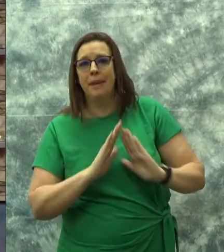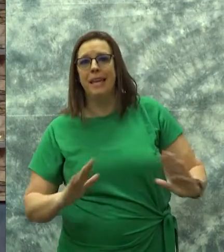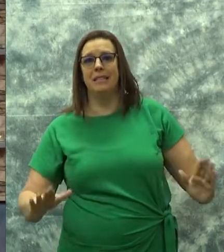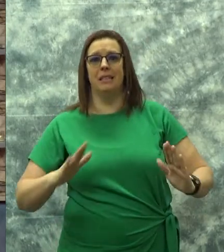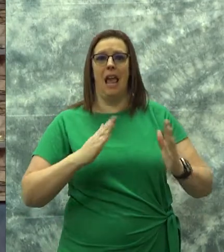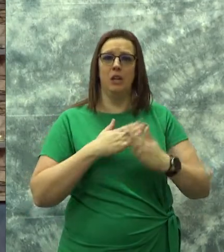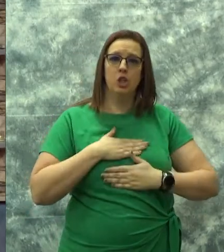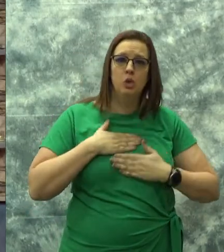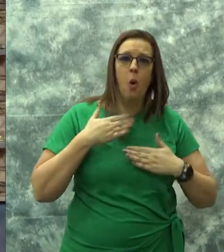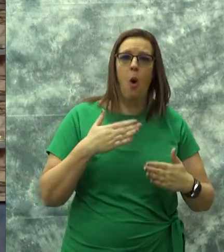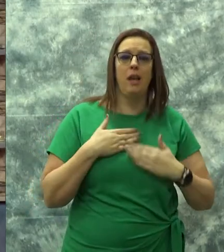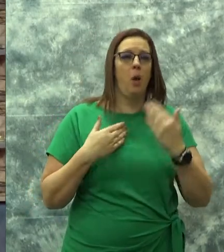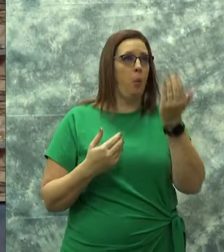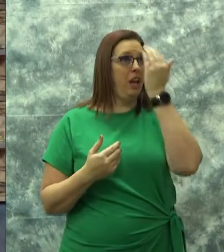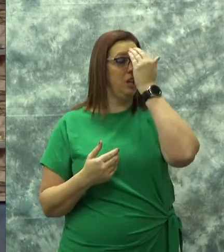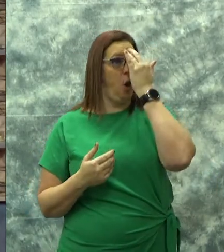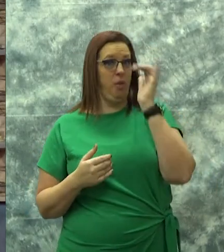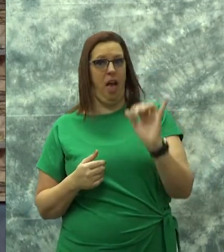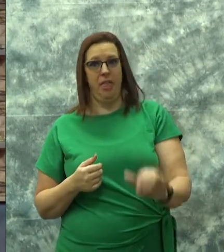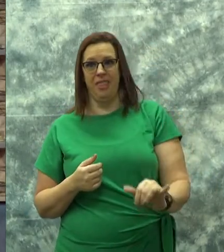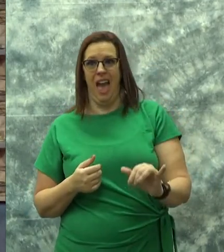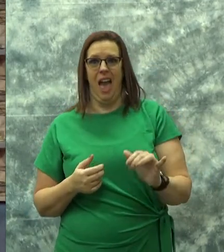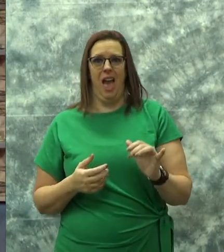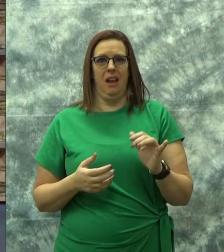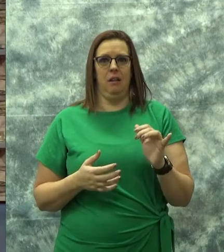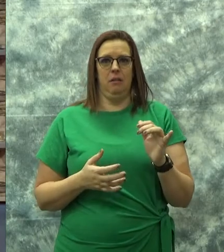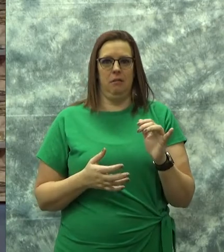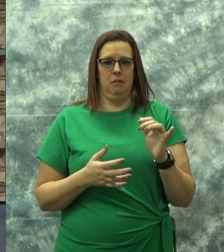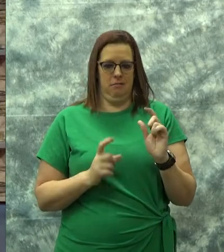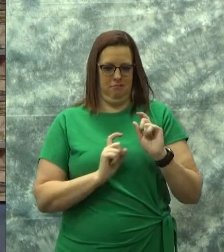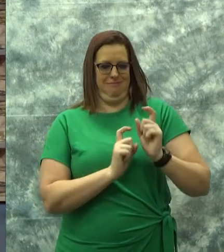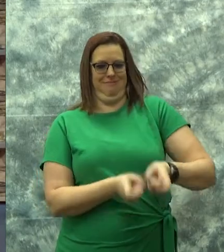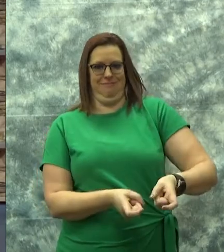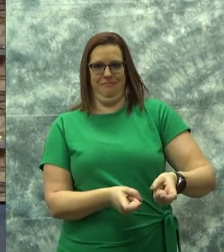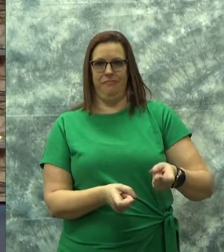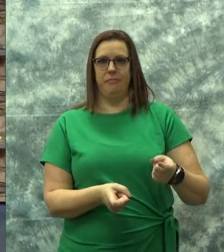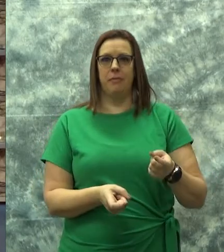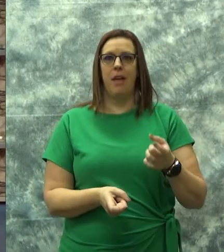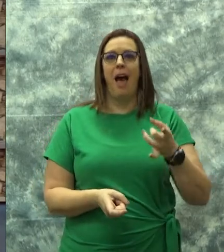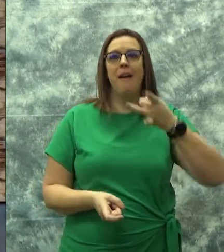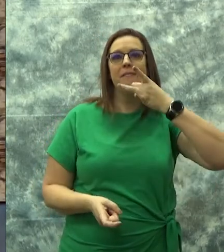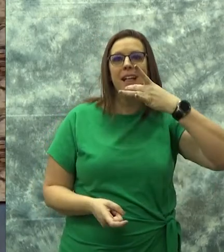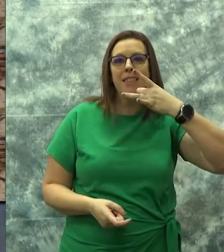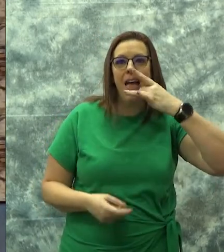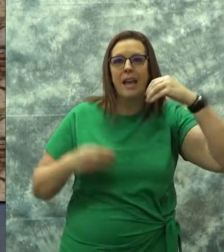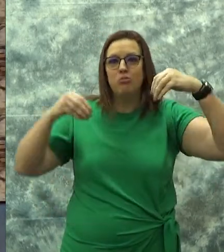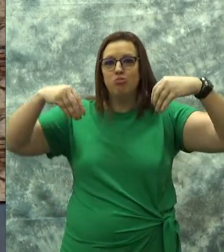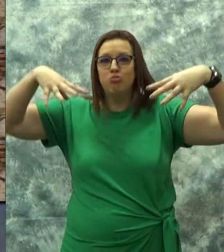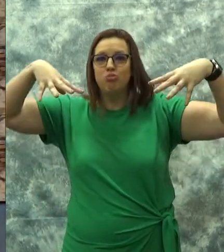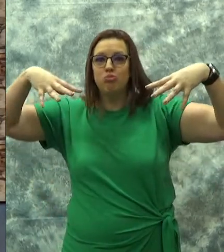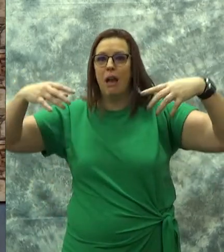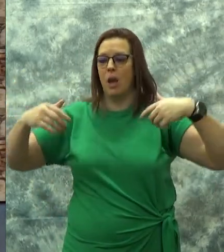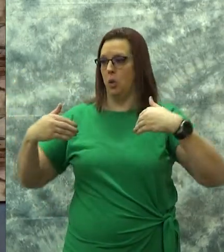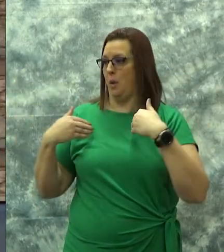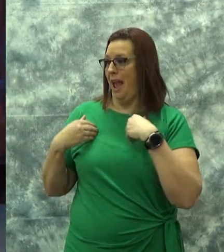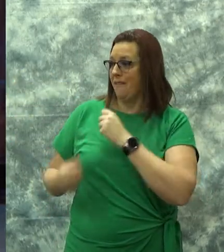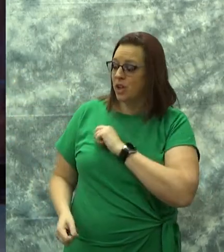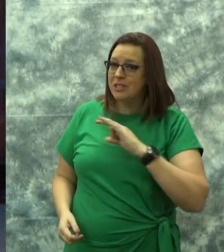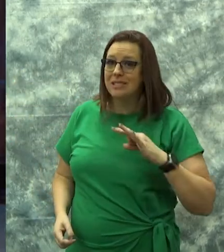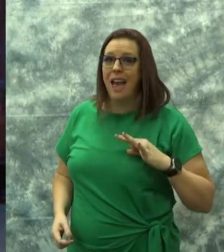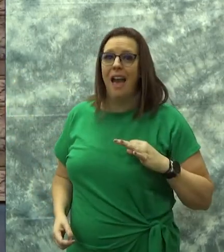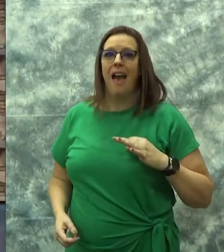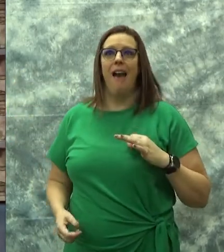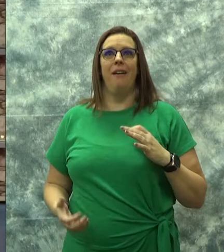joy, and know that that love and that peace and that joy lights this sanctuary, allows us to have these beautiful people with us,